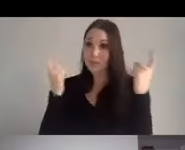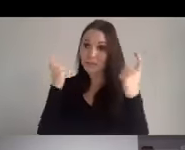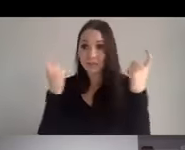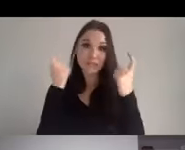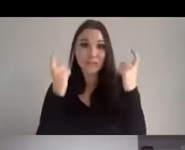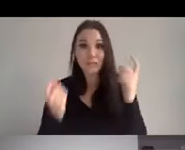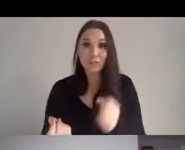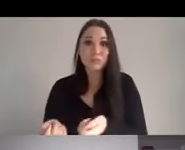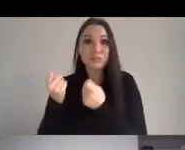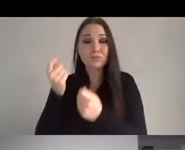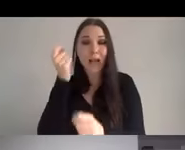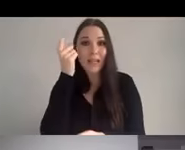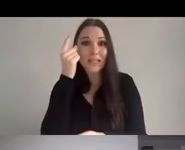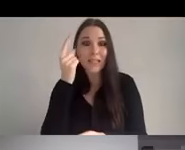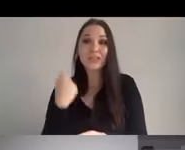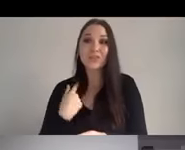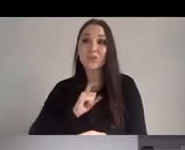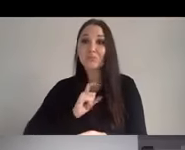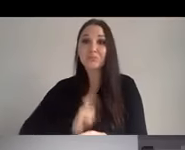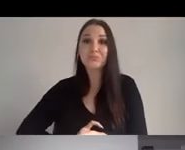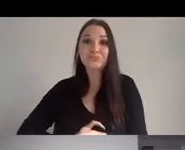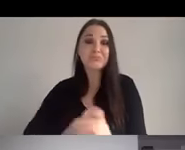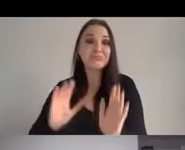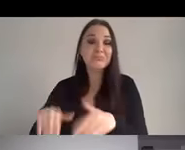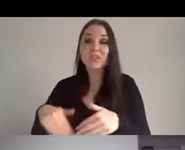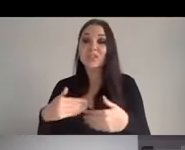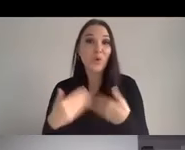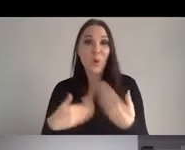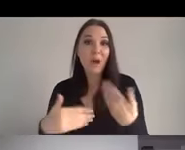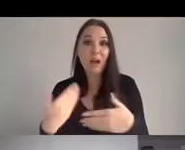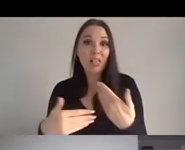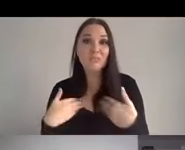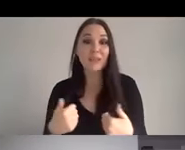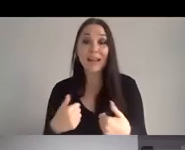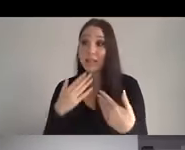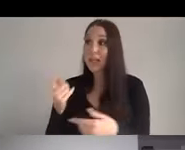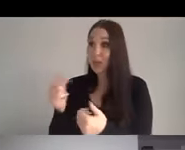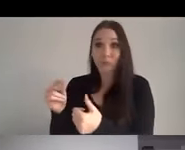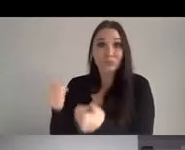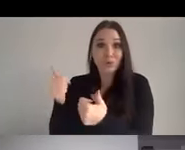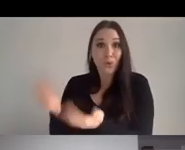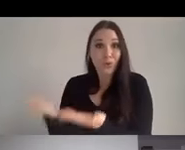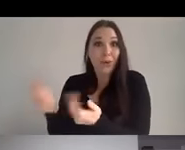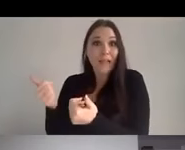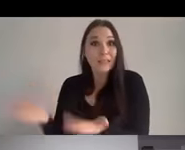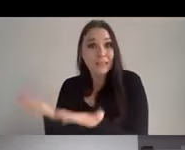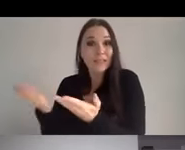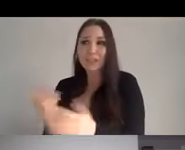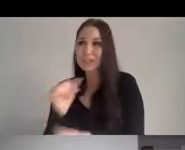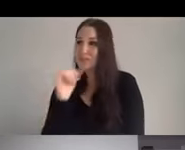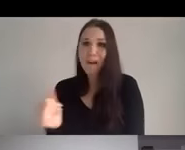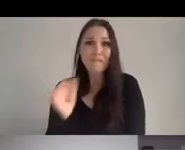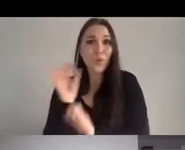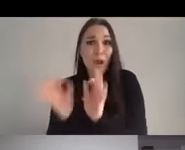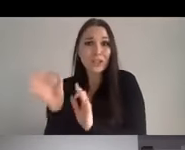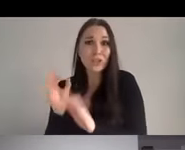she was down, and she thought, you know, it wasn't, you know, going that well. And I told her, no, you're doing great, because like we know that it's a really tough question. Like we've been working on